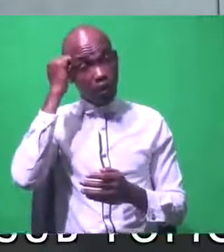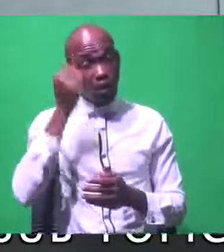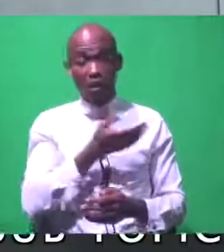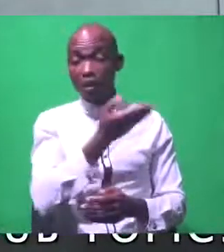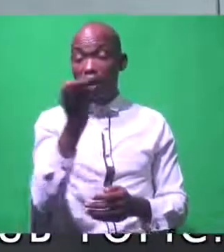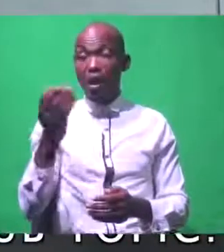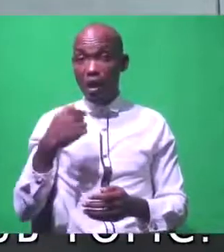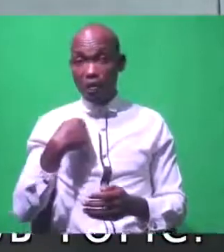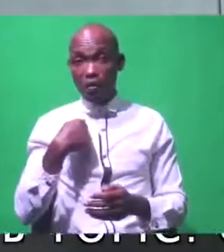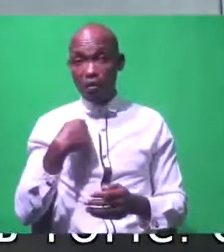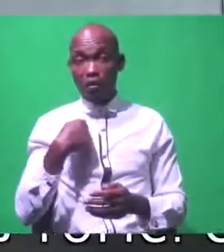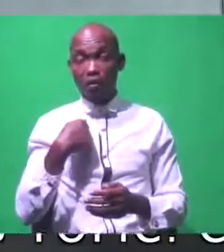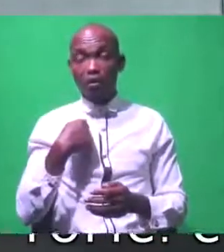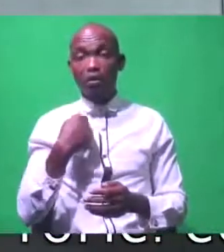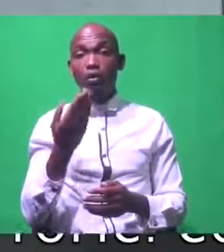education? Who remembers?